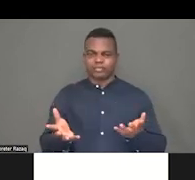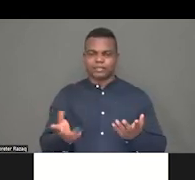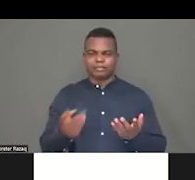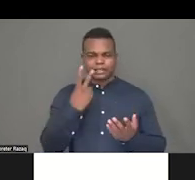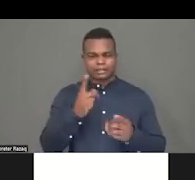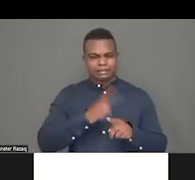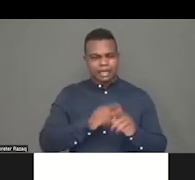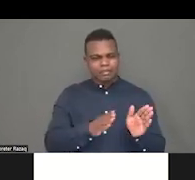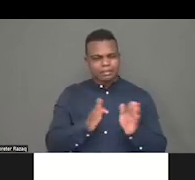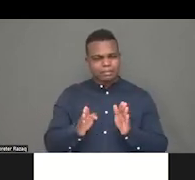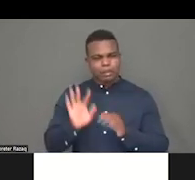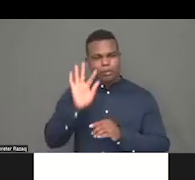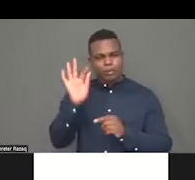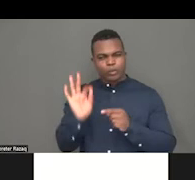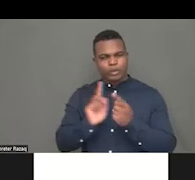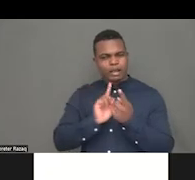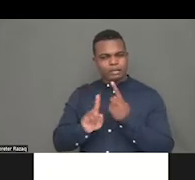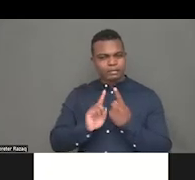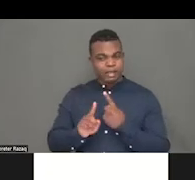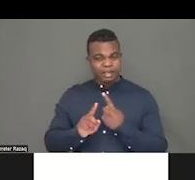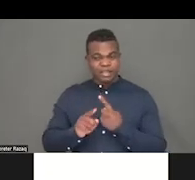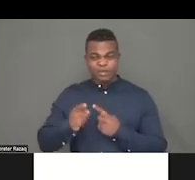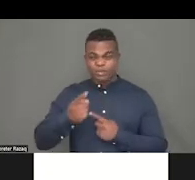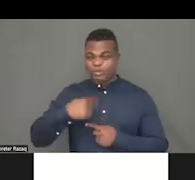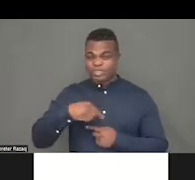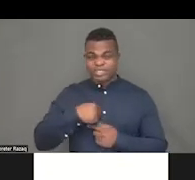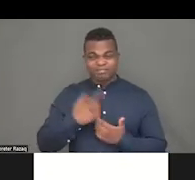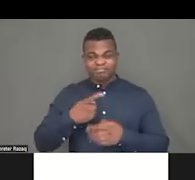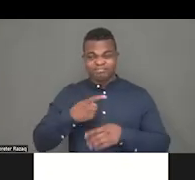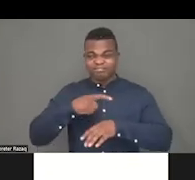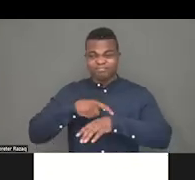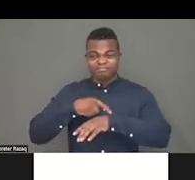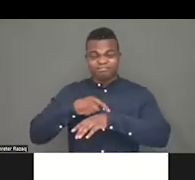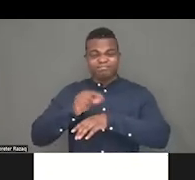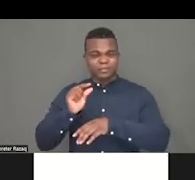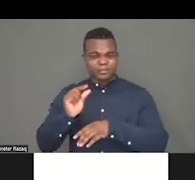your questions have been answered in writing